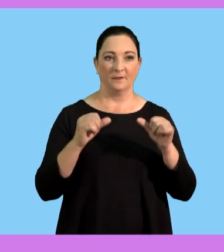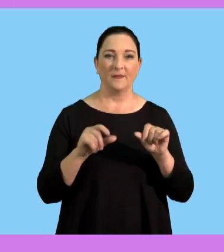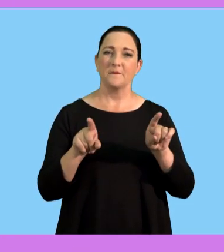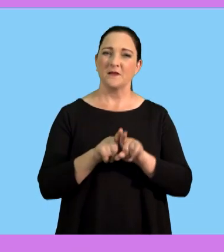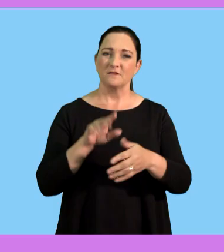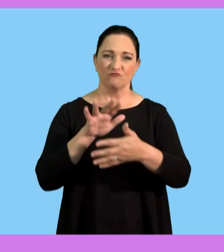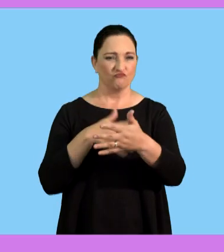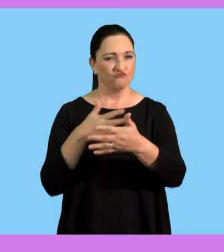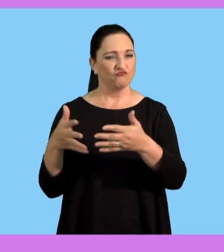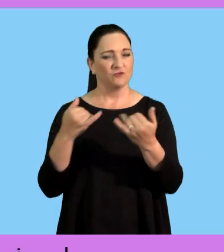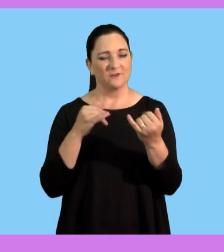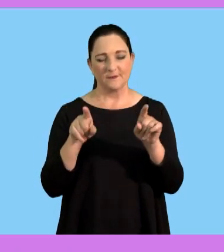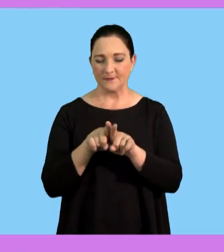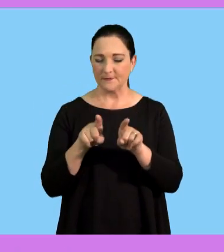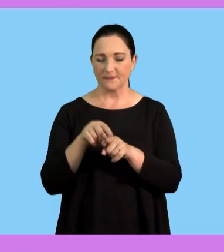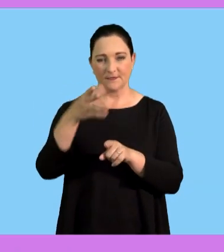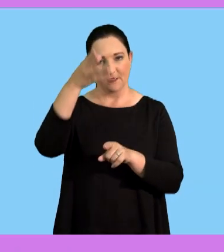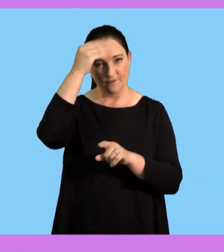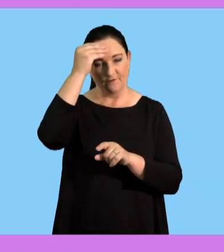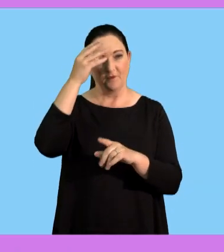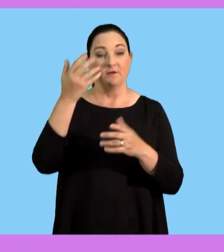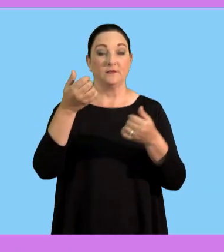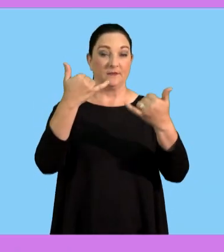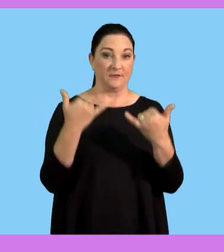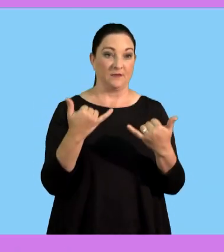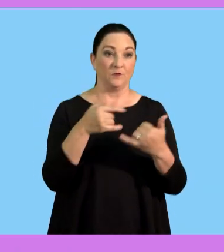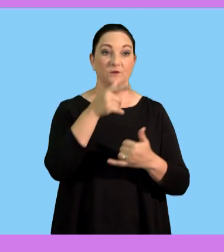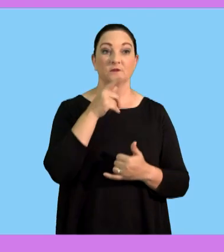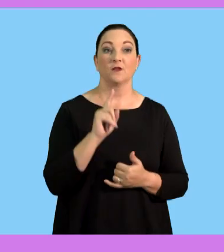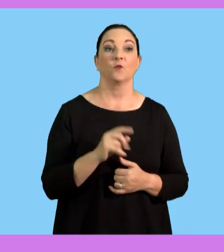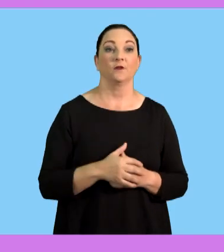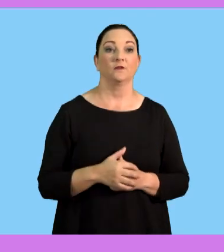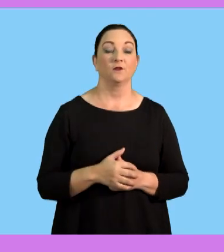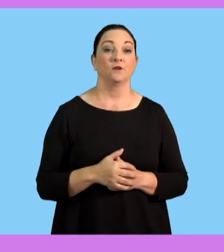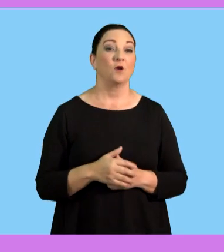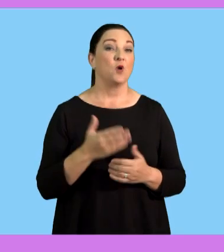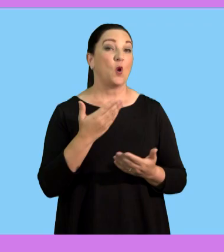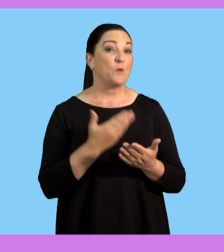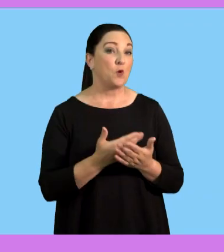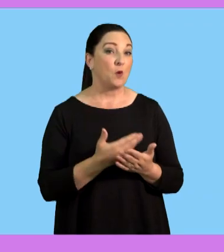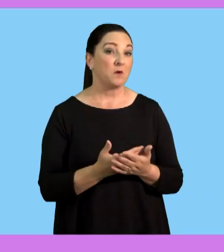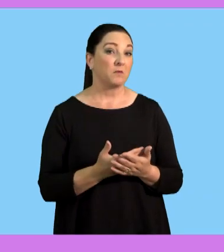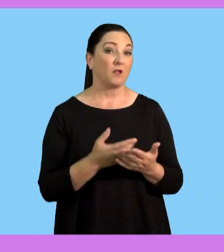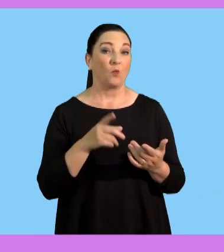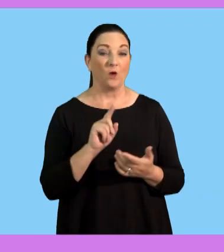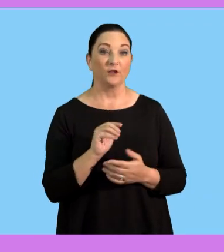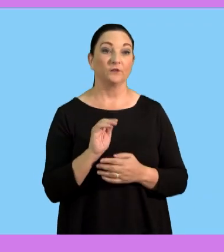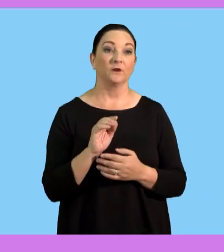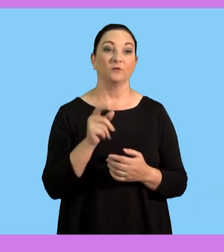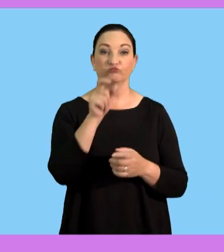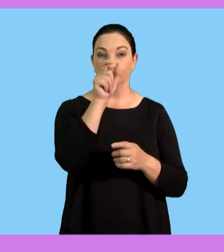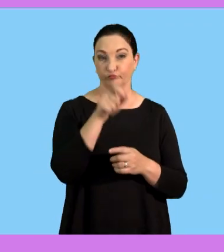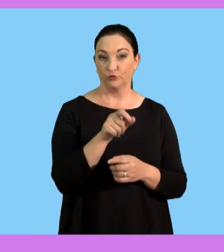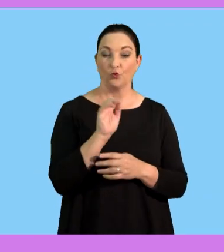Moving now, same scenario still. Okay, I'm saying here, determine the probability, right, of a person